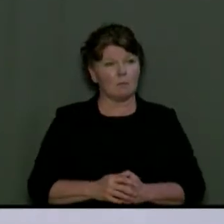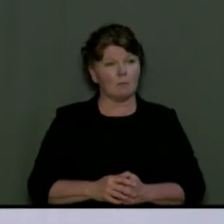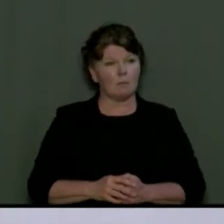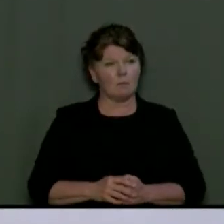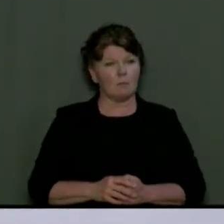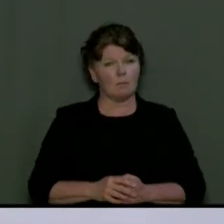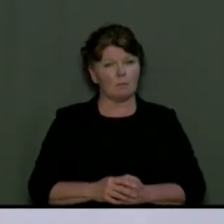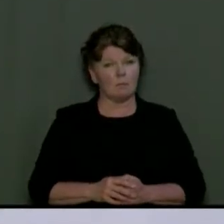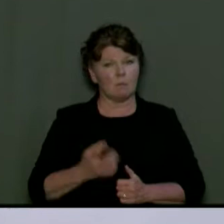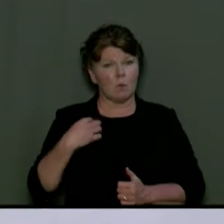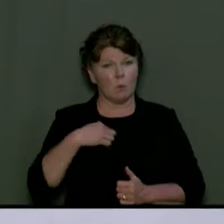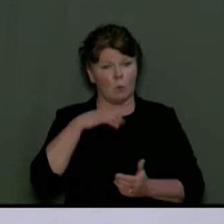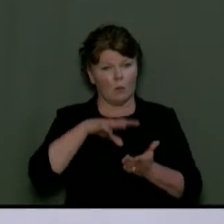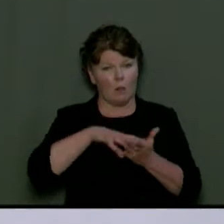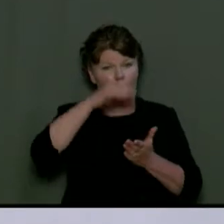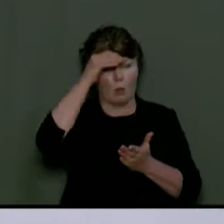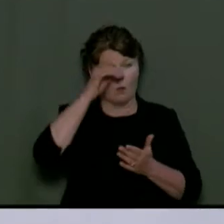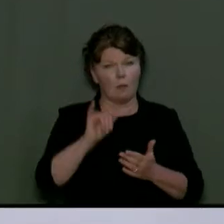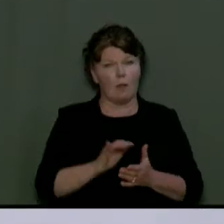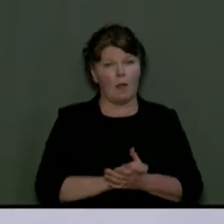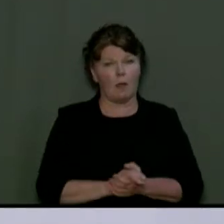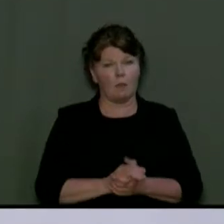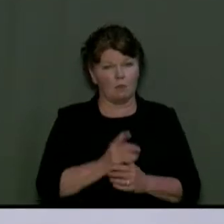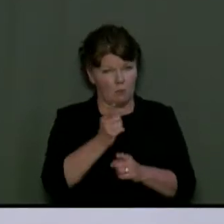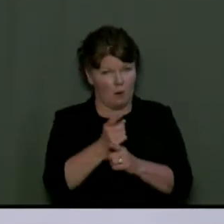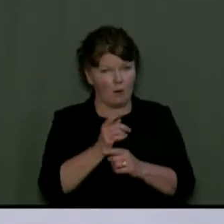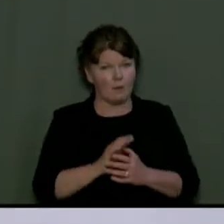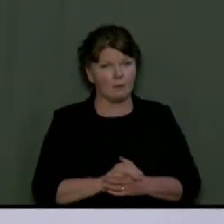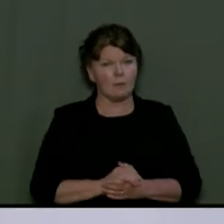That's what we're taught. Right?